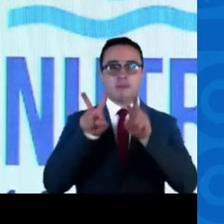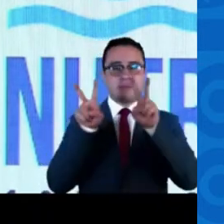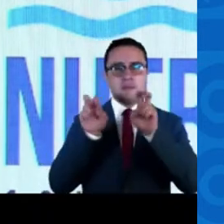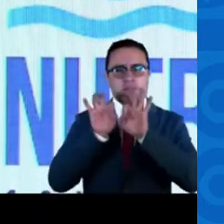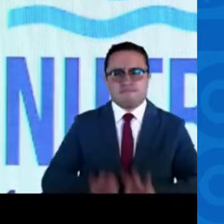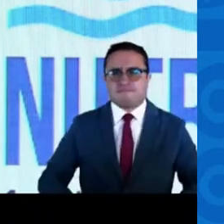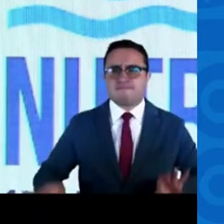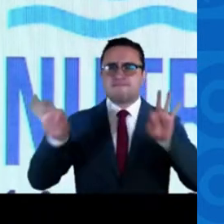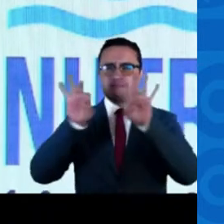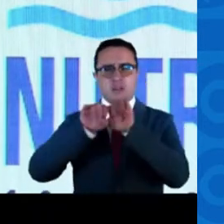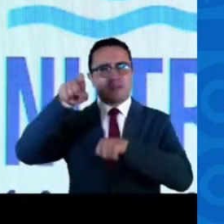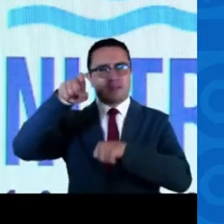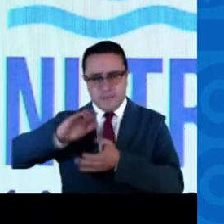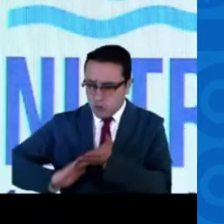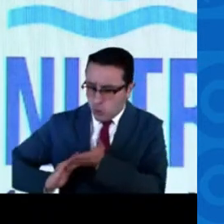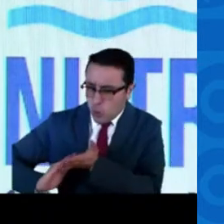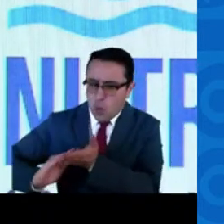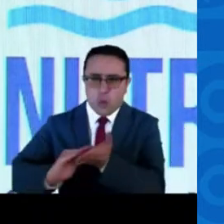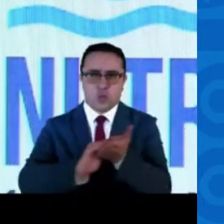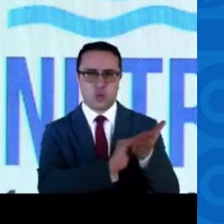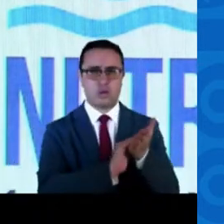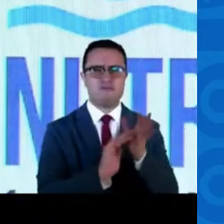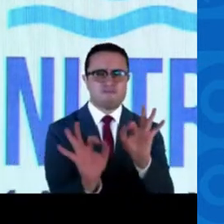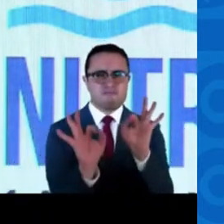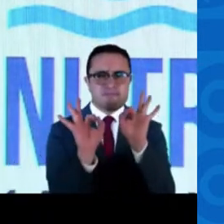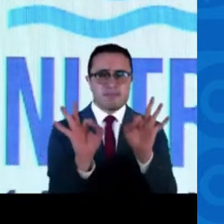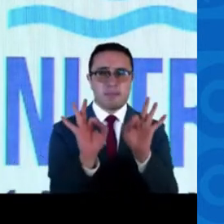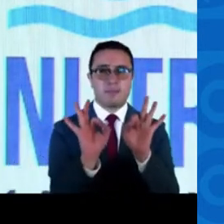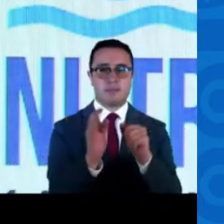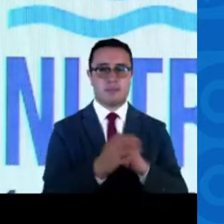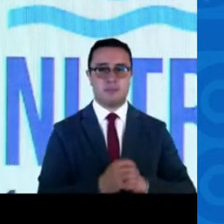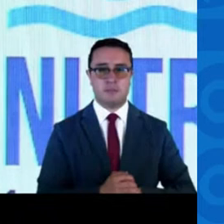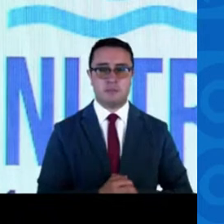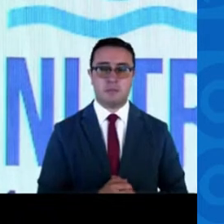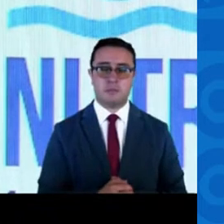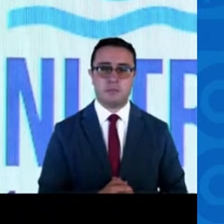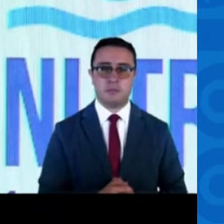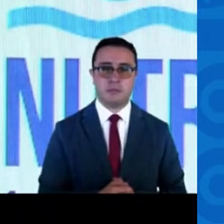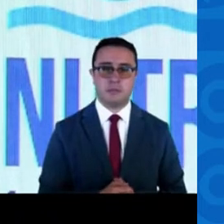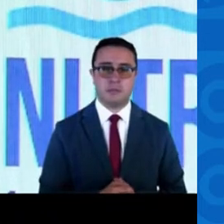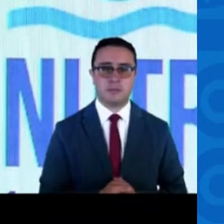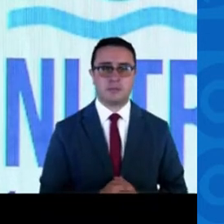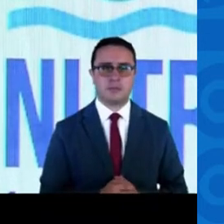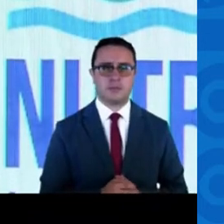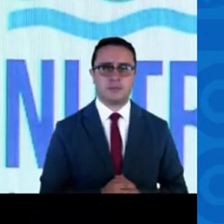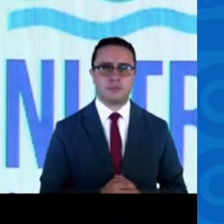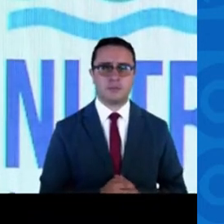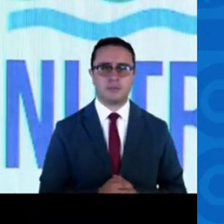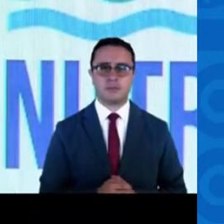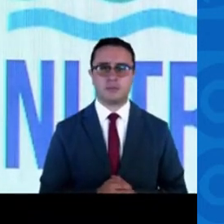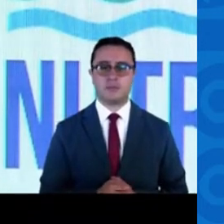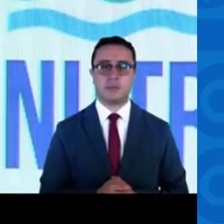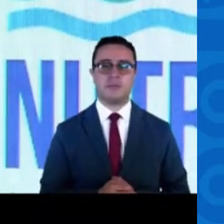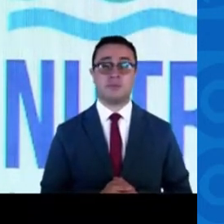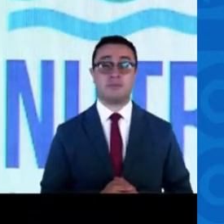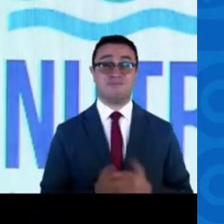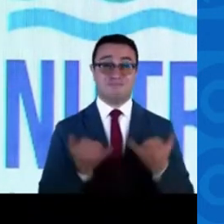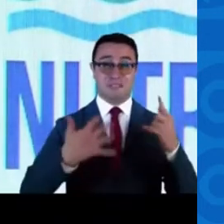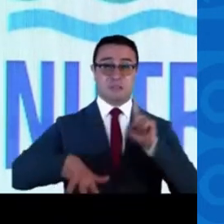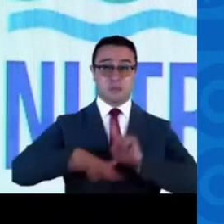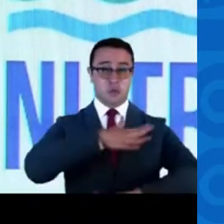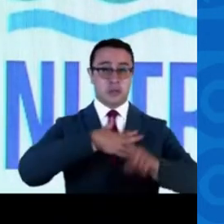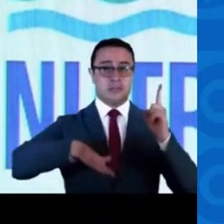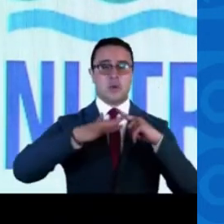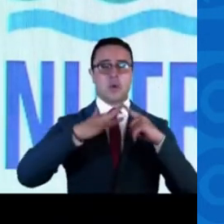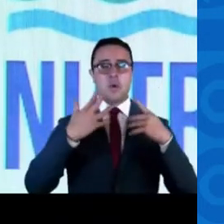a priority that requires collective actions that are assertive and transformative. And